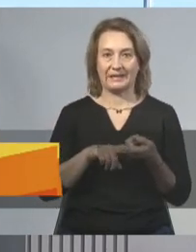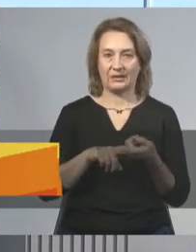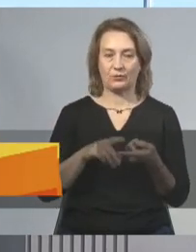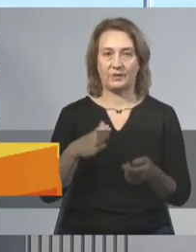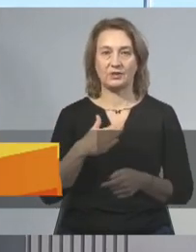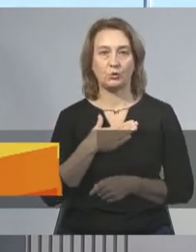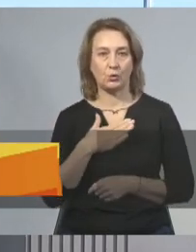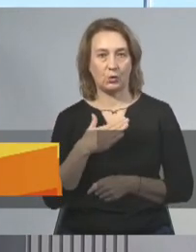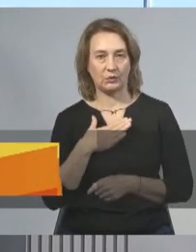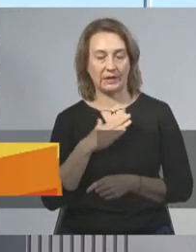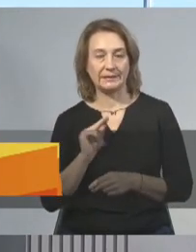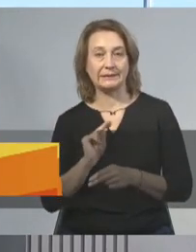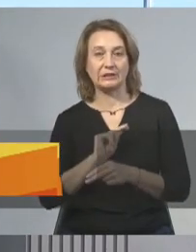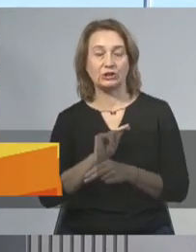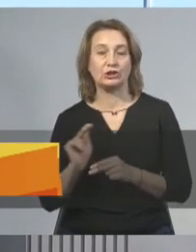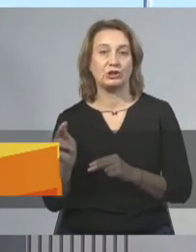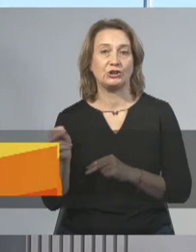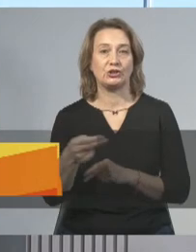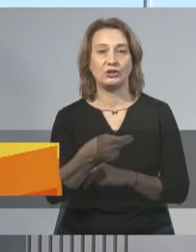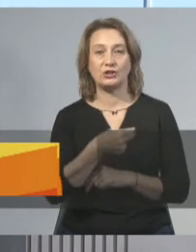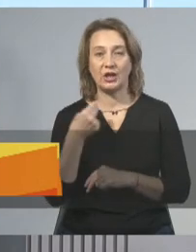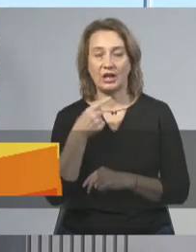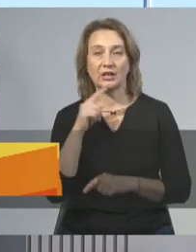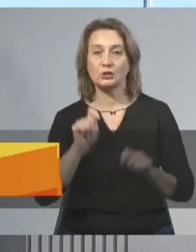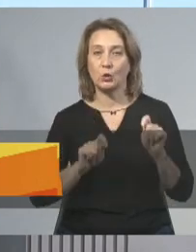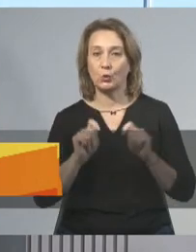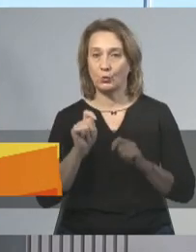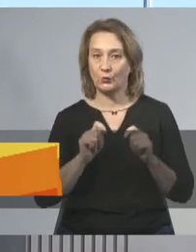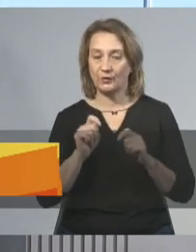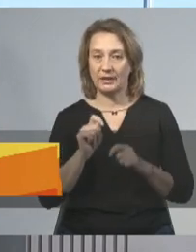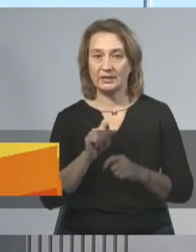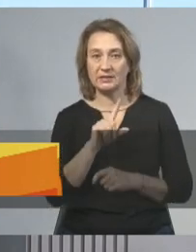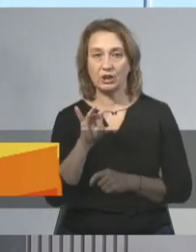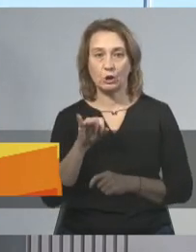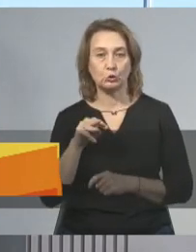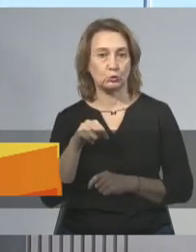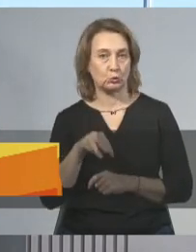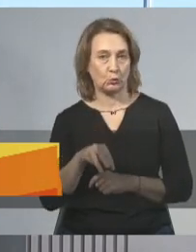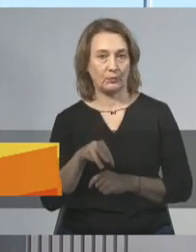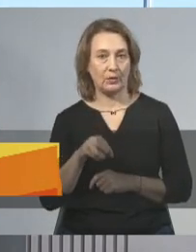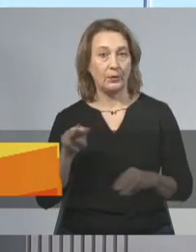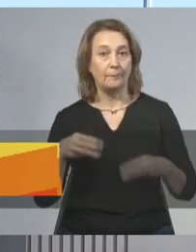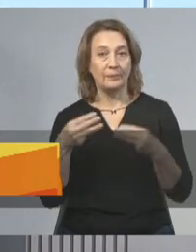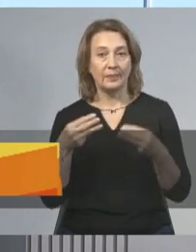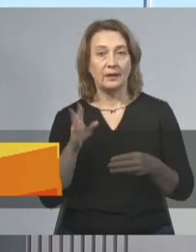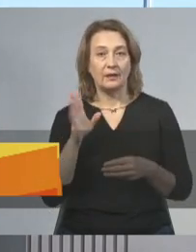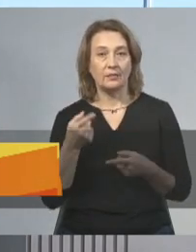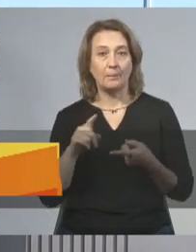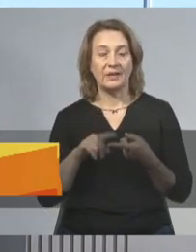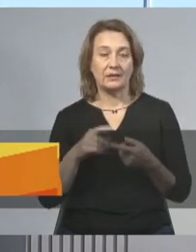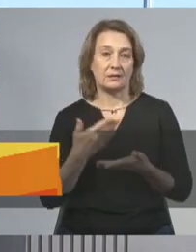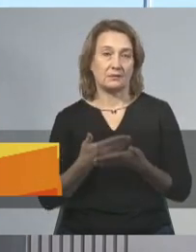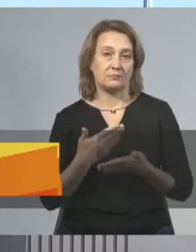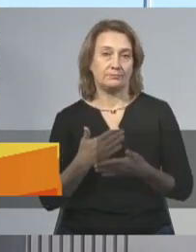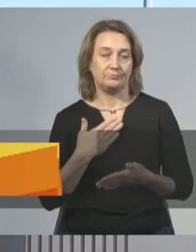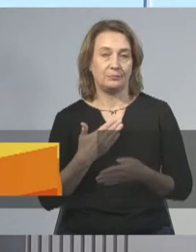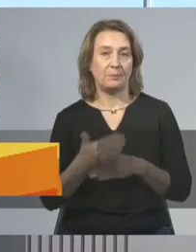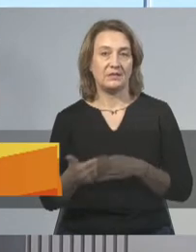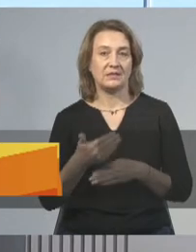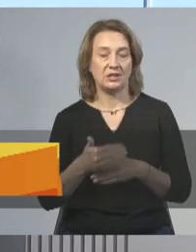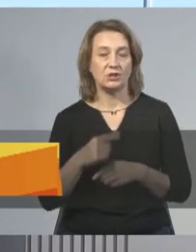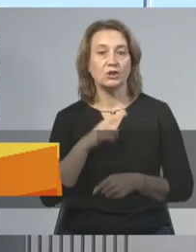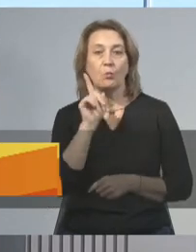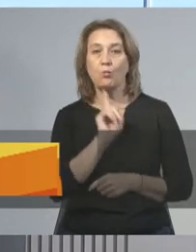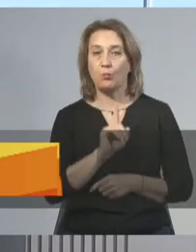us via zoom video conference but we are also waiting for one guest in the studio he will join us a bit